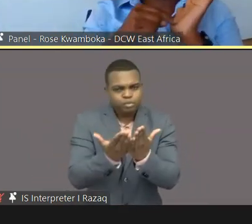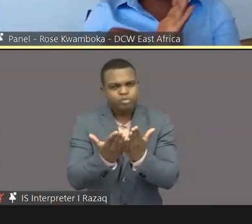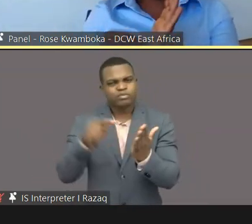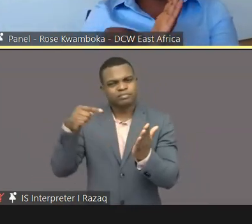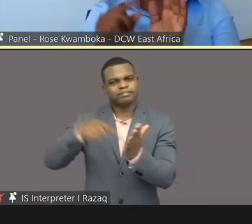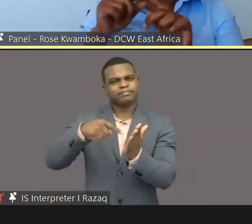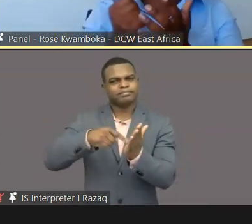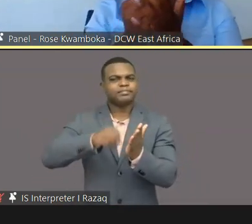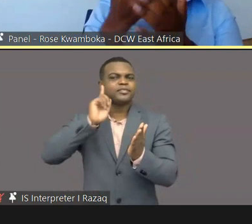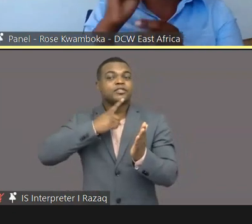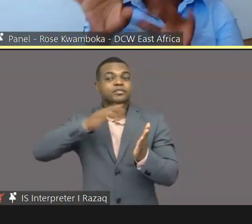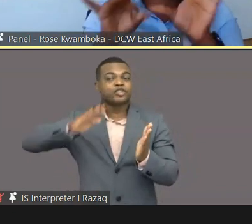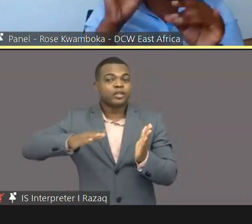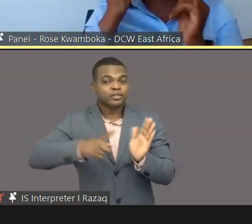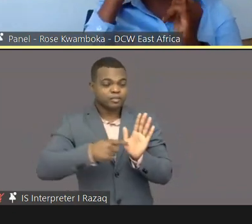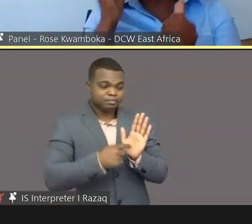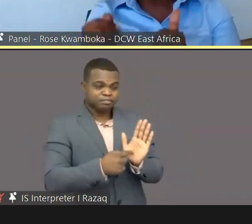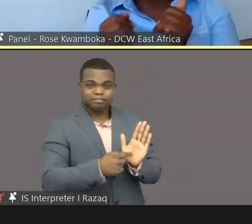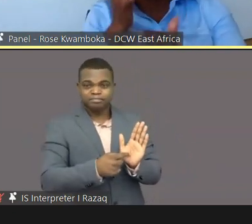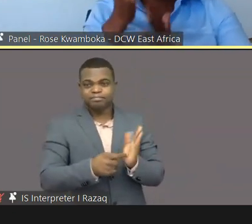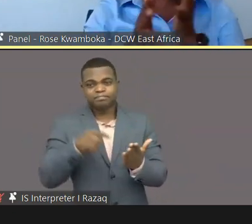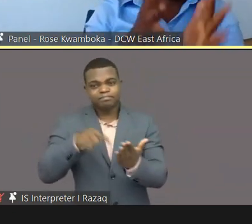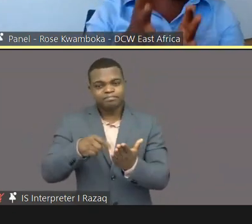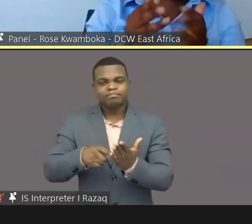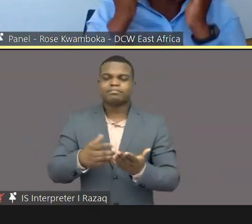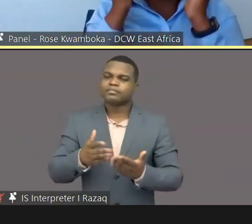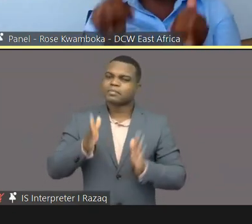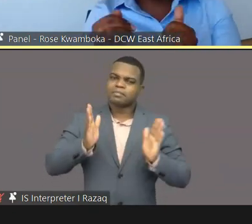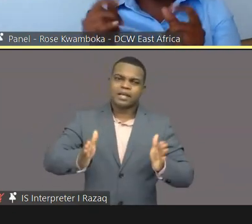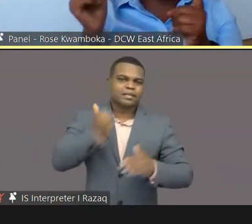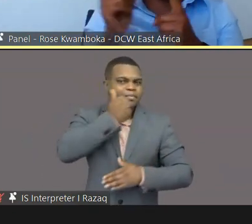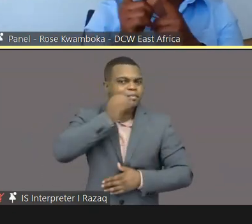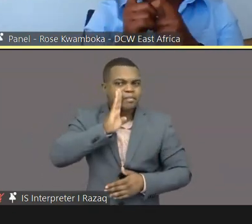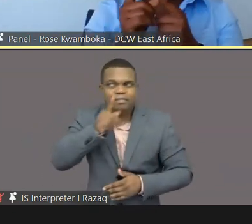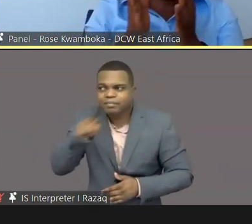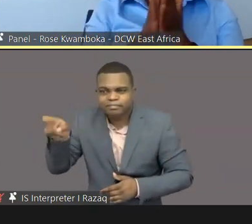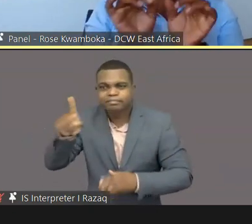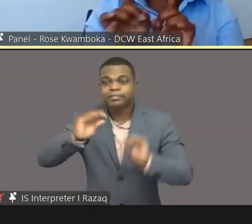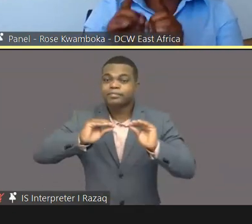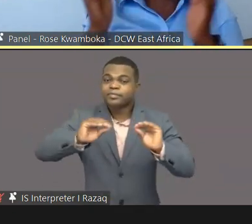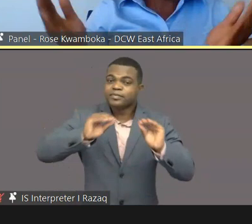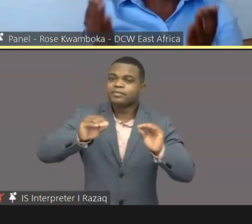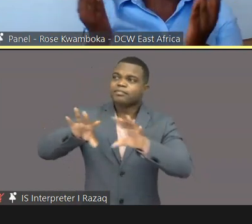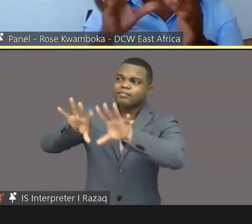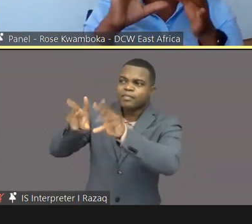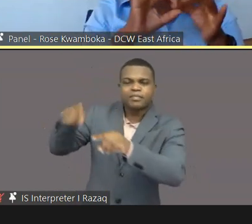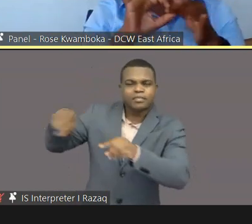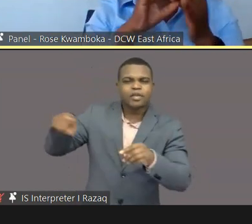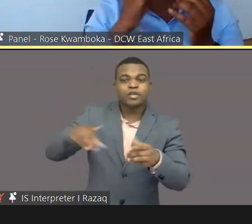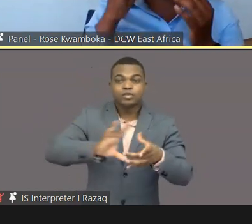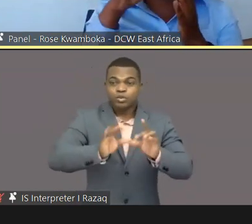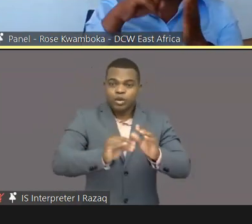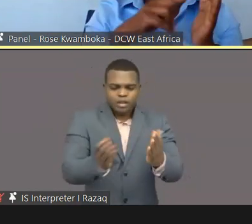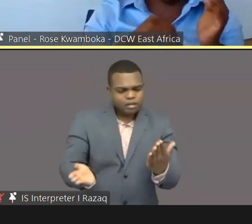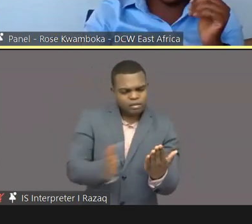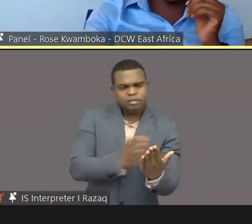explore the instructions. Pick new signs, new words, and also